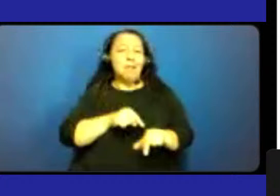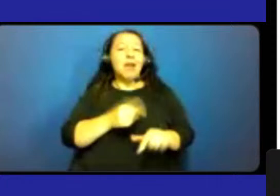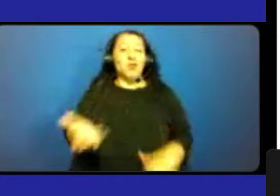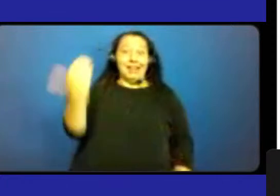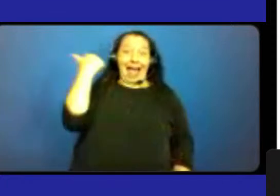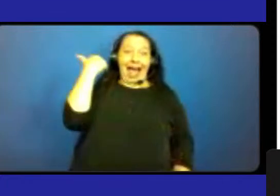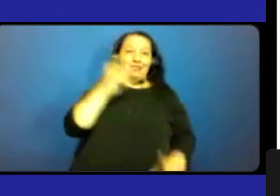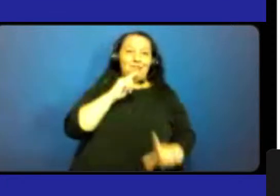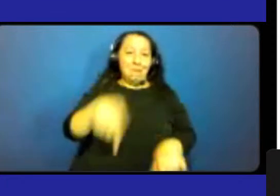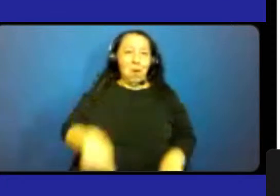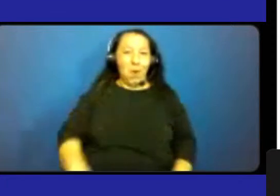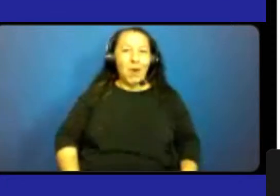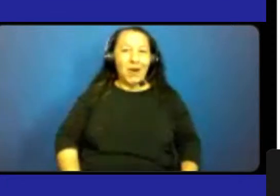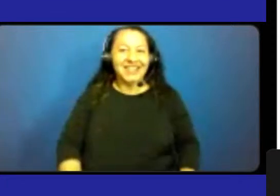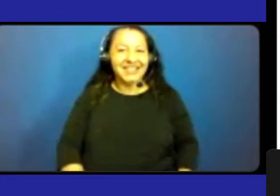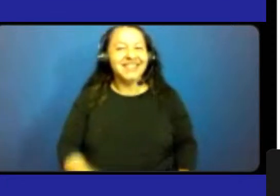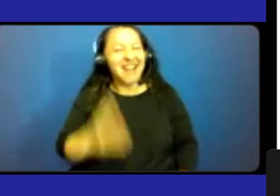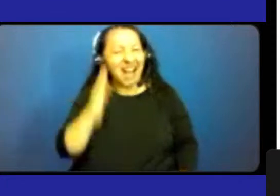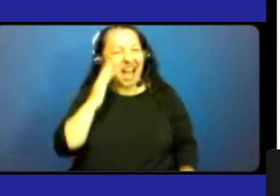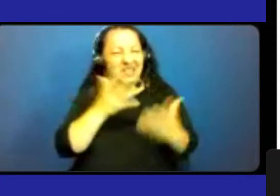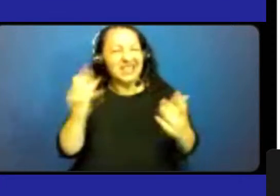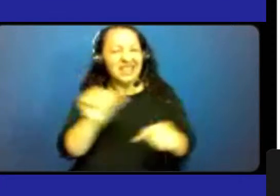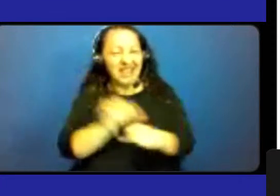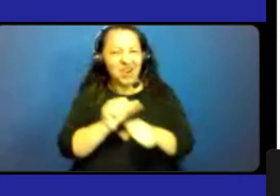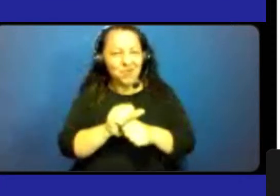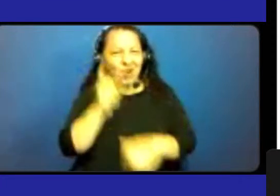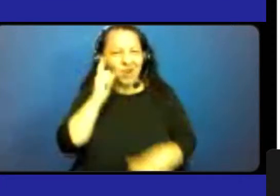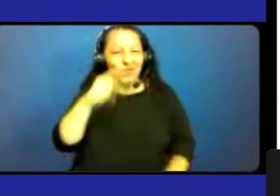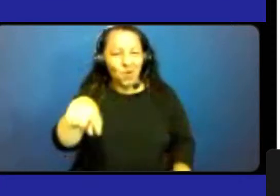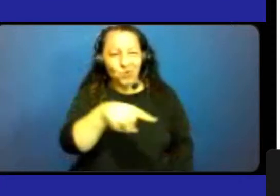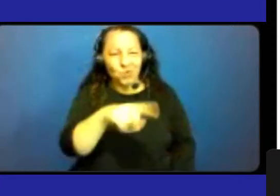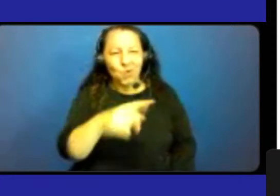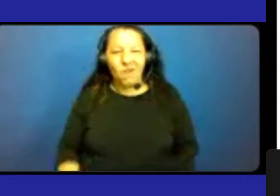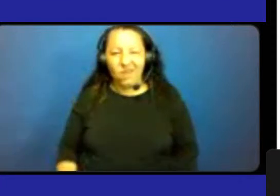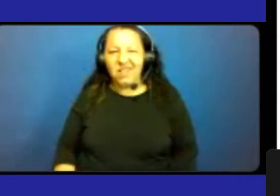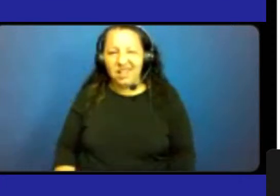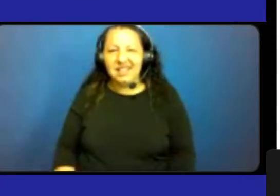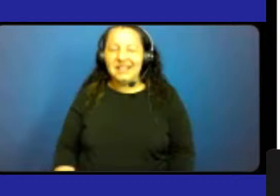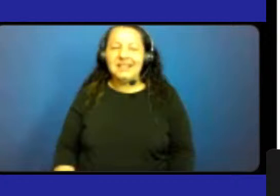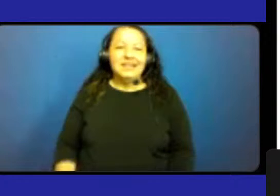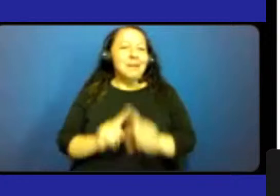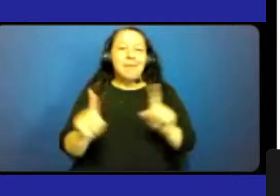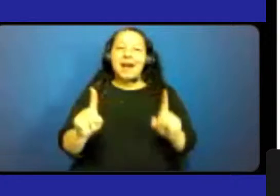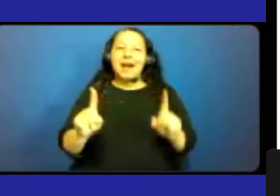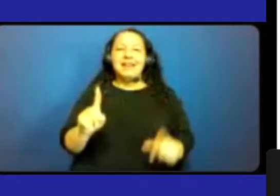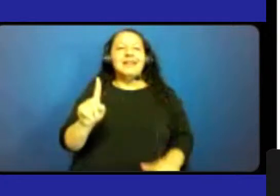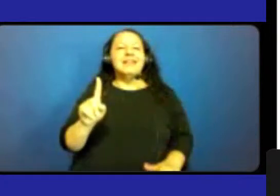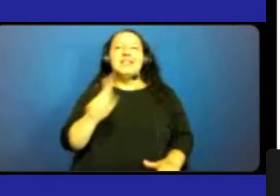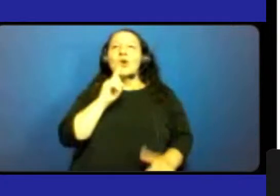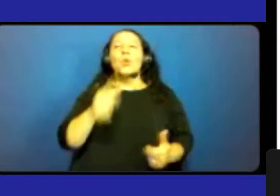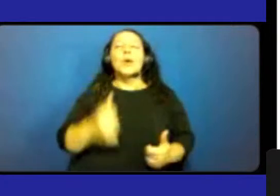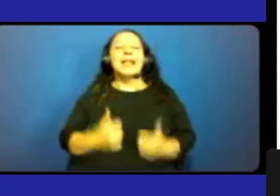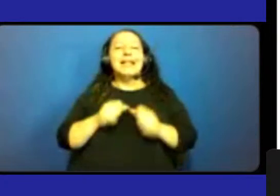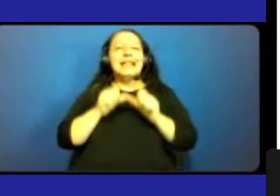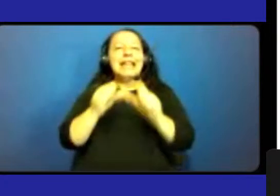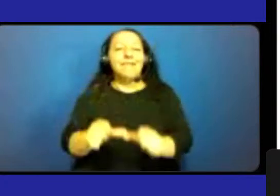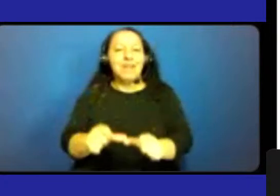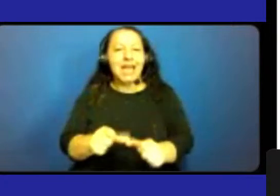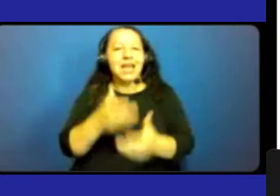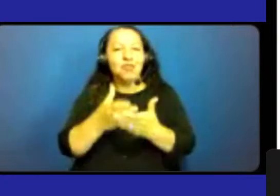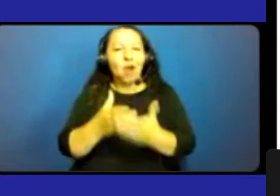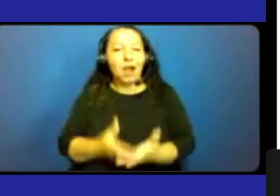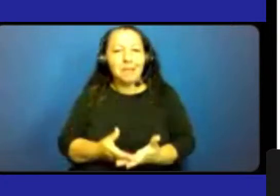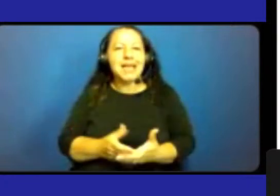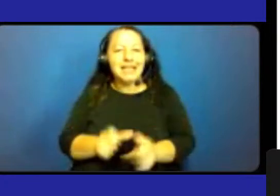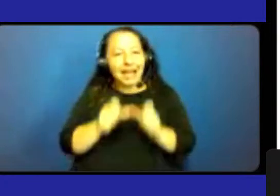report. So I know it's a lot of work, but it's a live document. It's one that speaks to you throughout